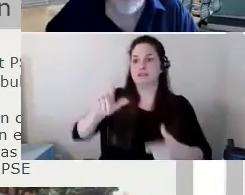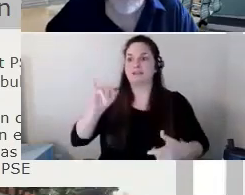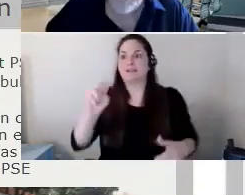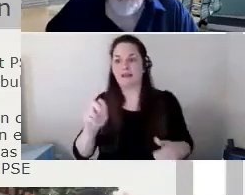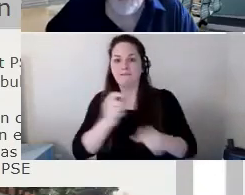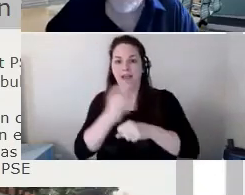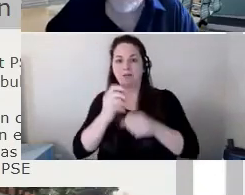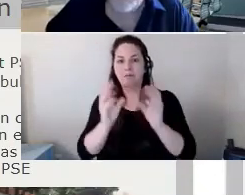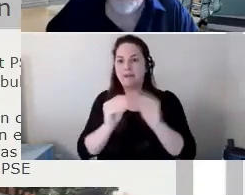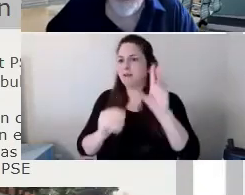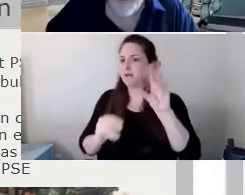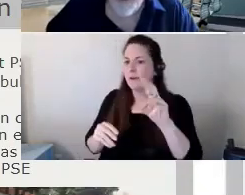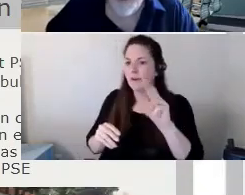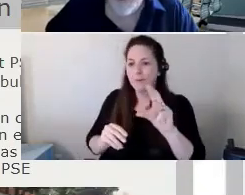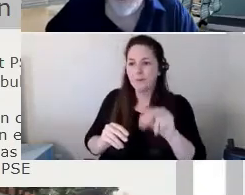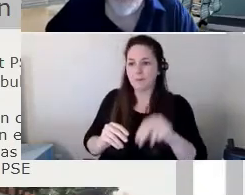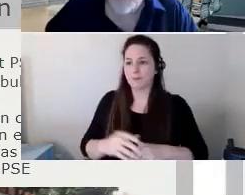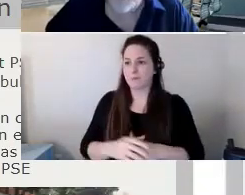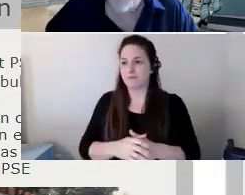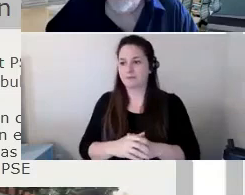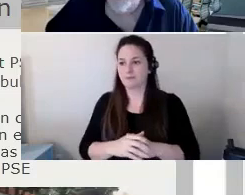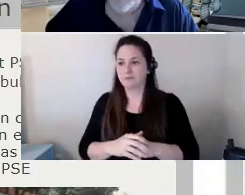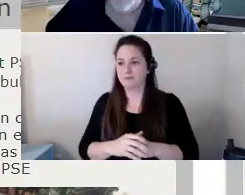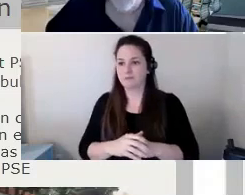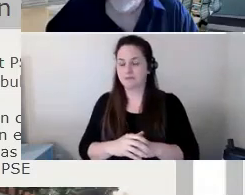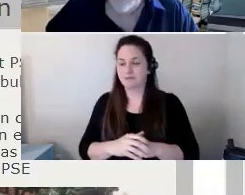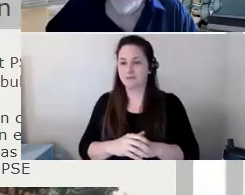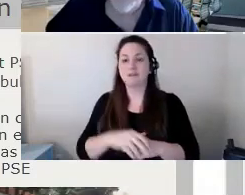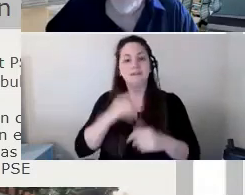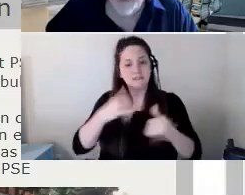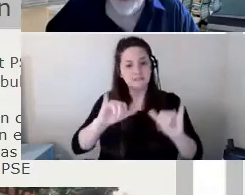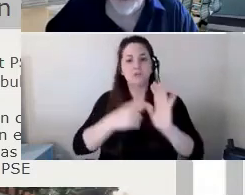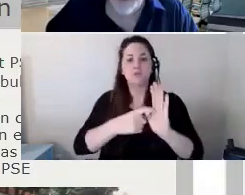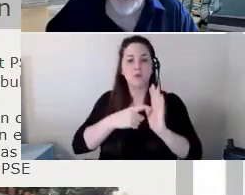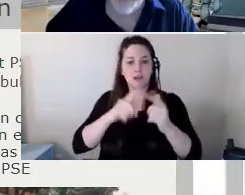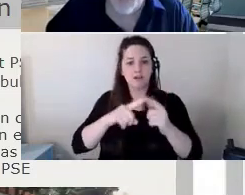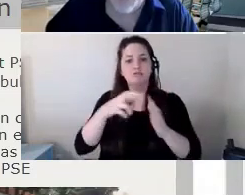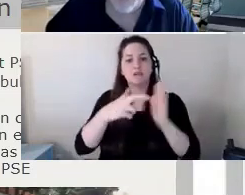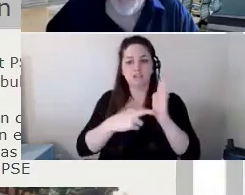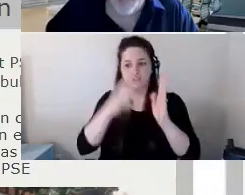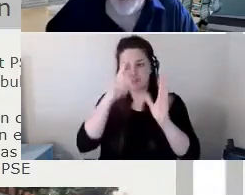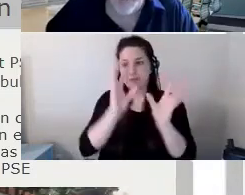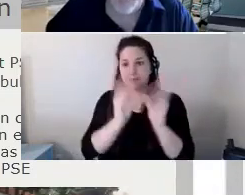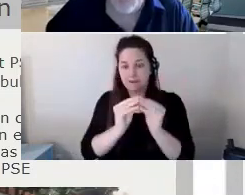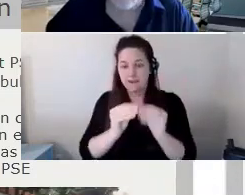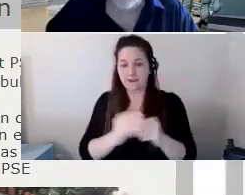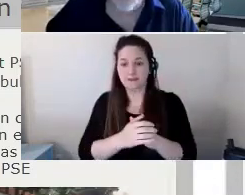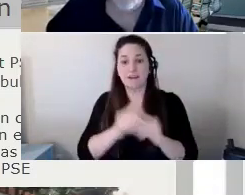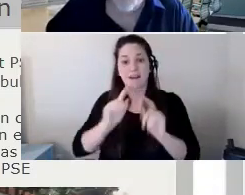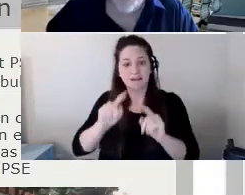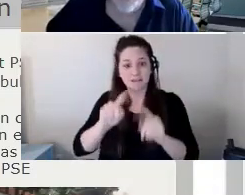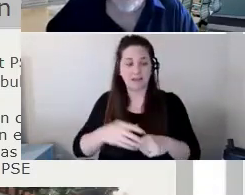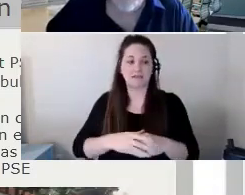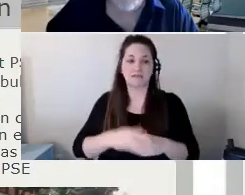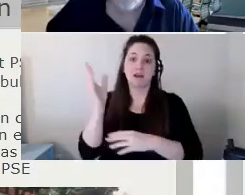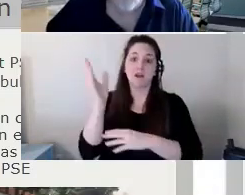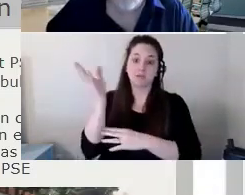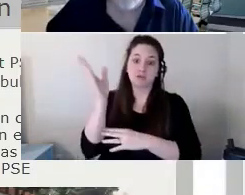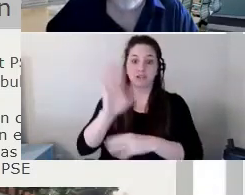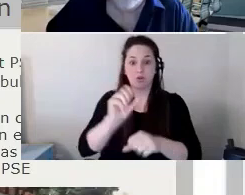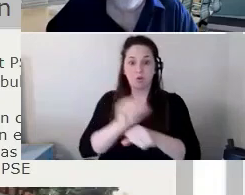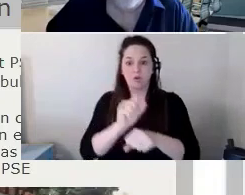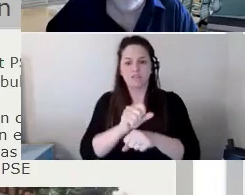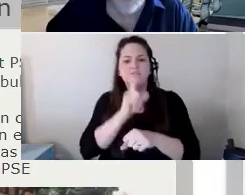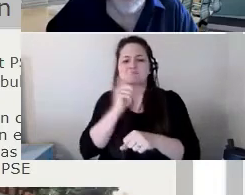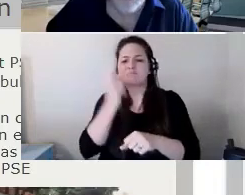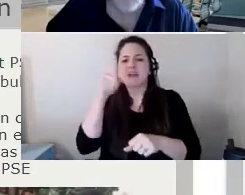it does not. No. You're still required to register for the meeting and attend and present your work. You should think of this